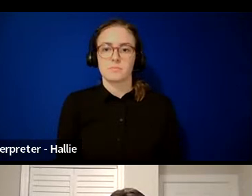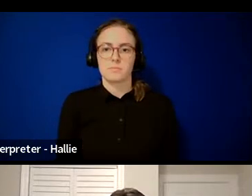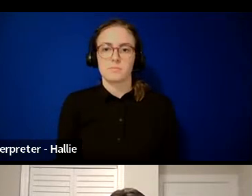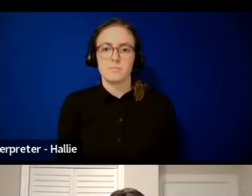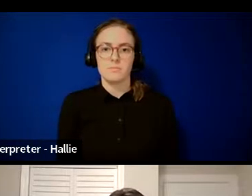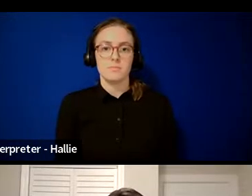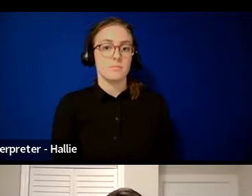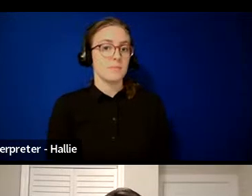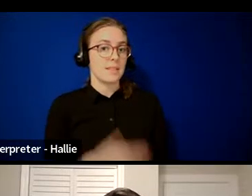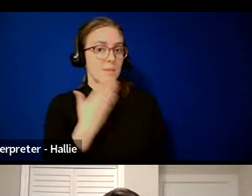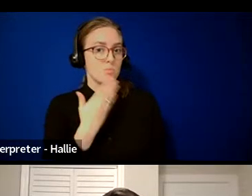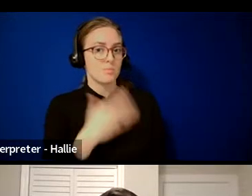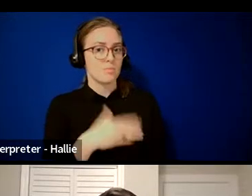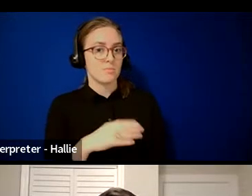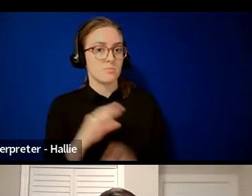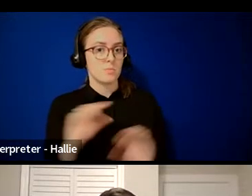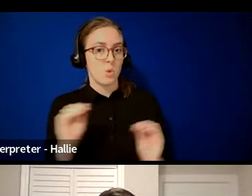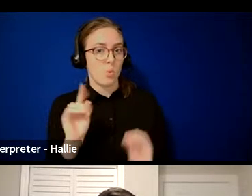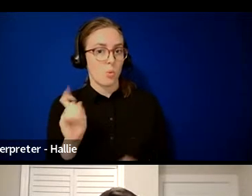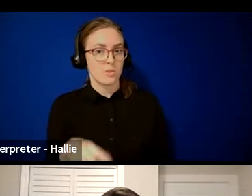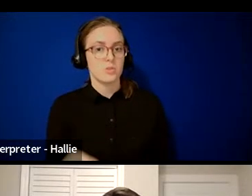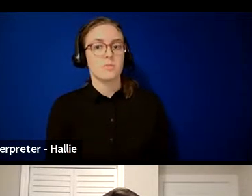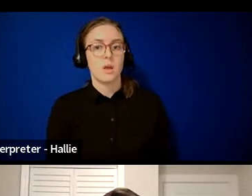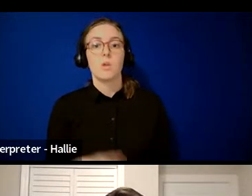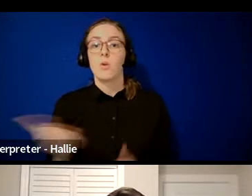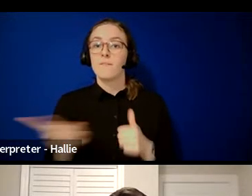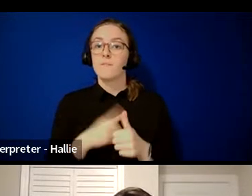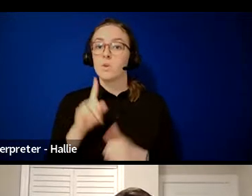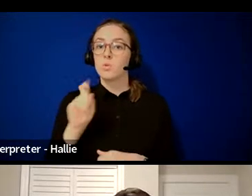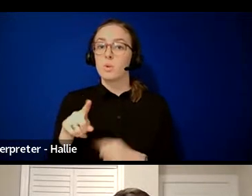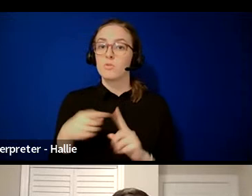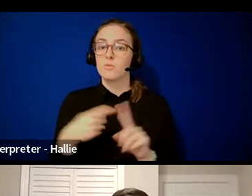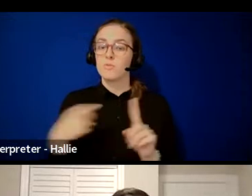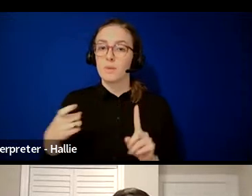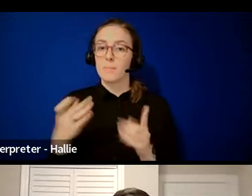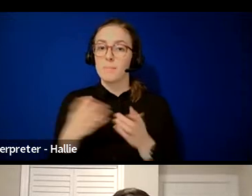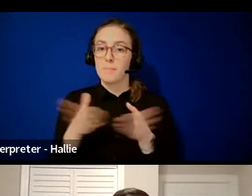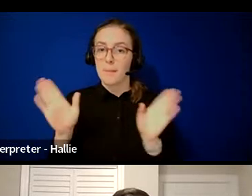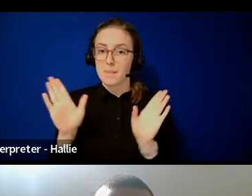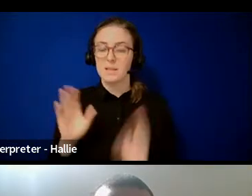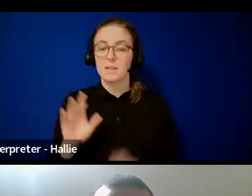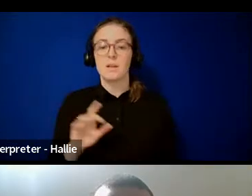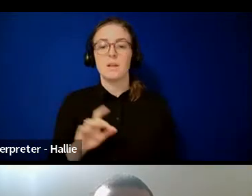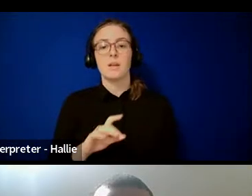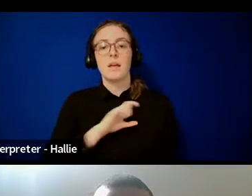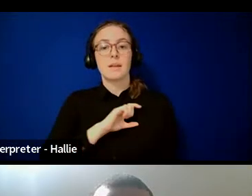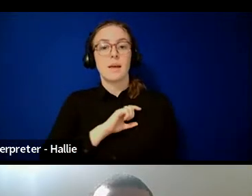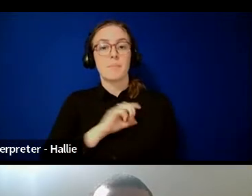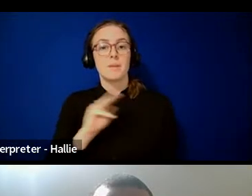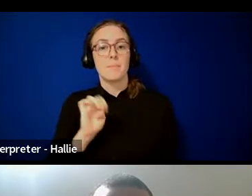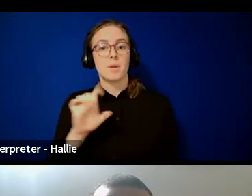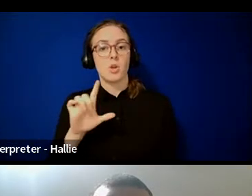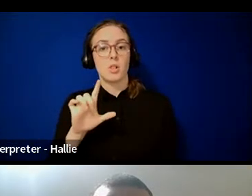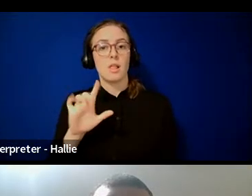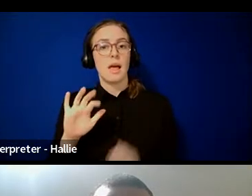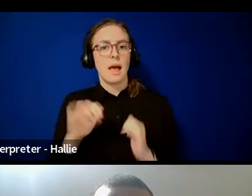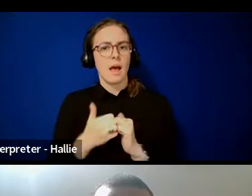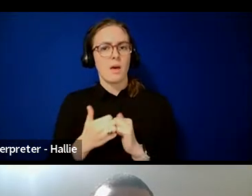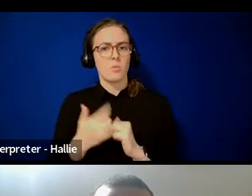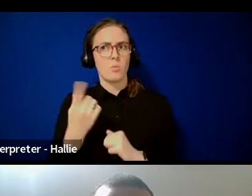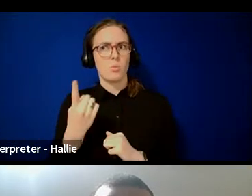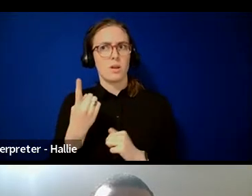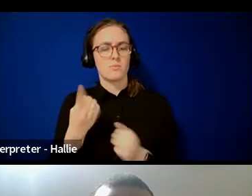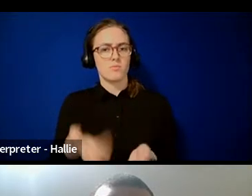Okay, no question. First question from the public, Captain Merrill. How does one go about requesting